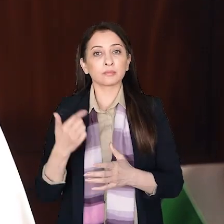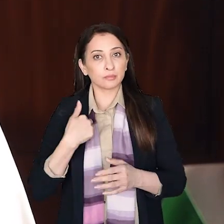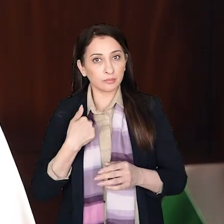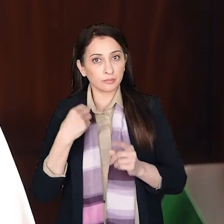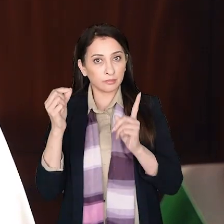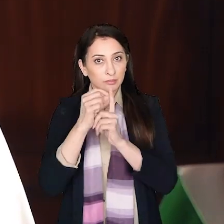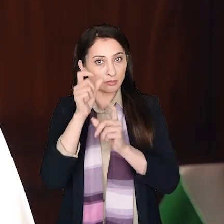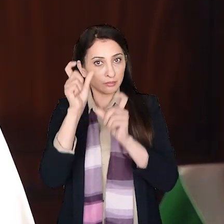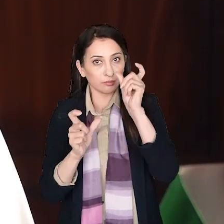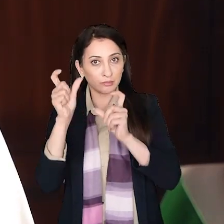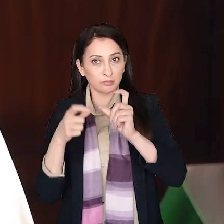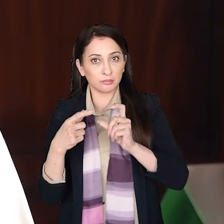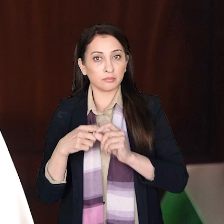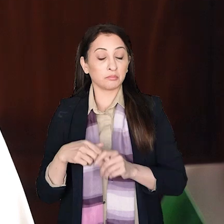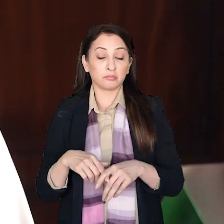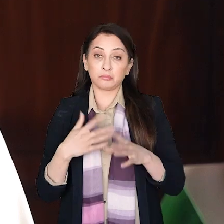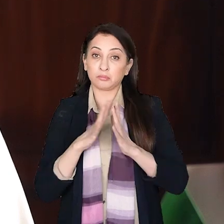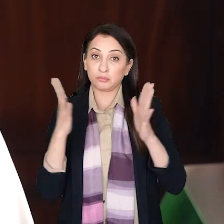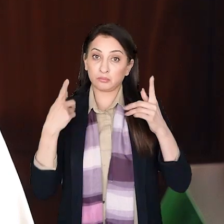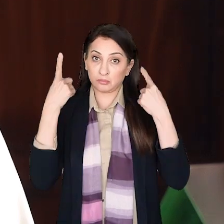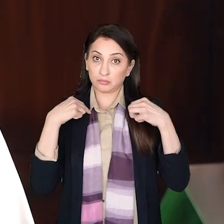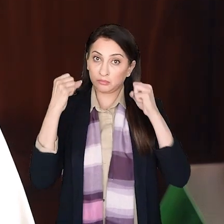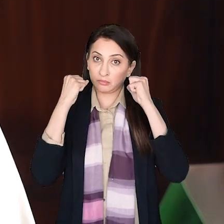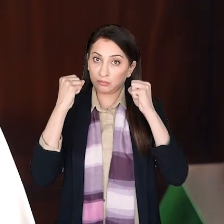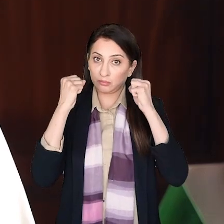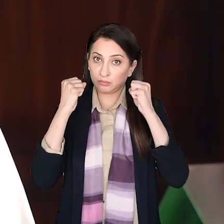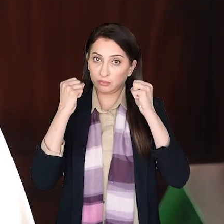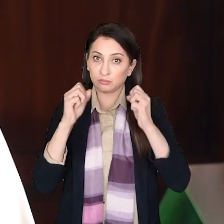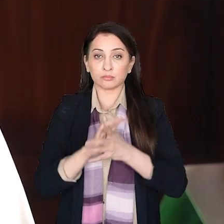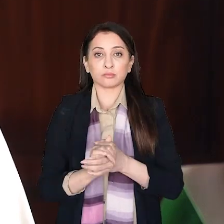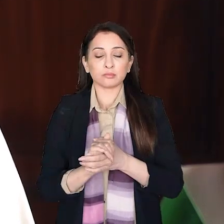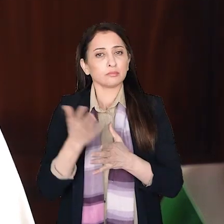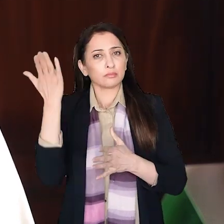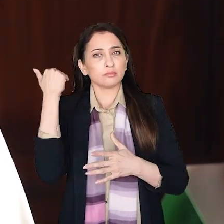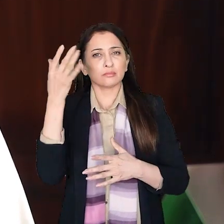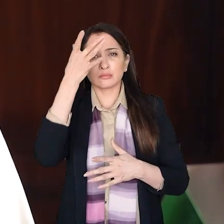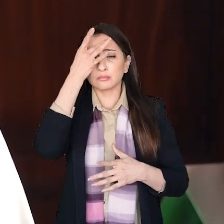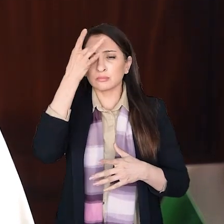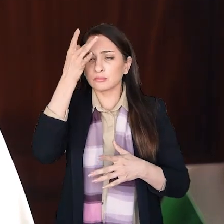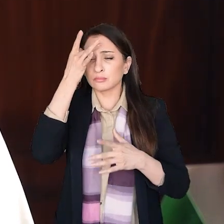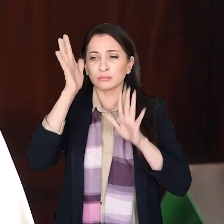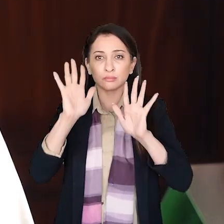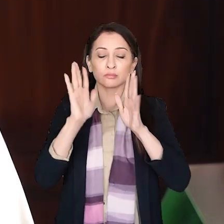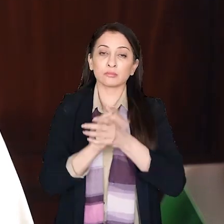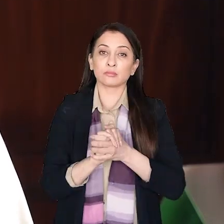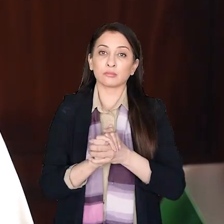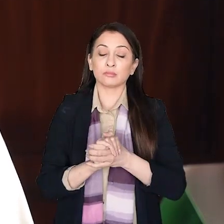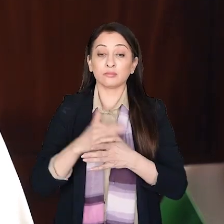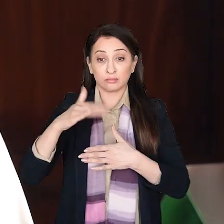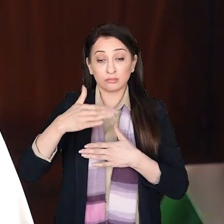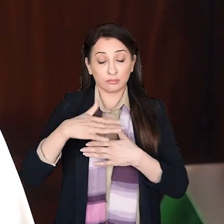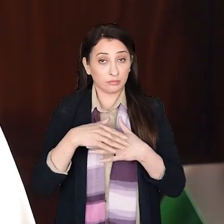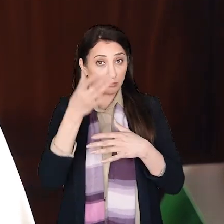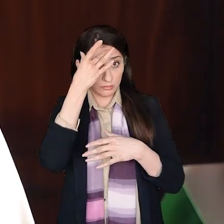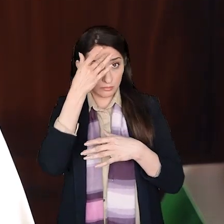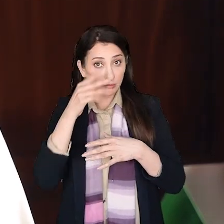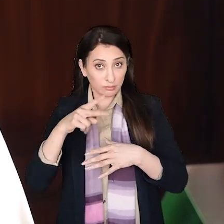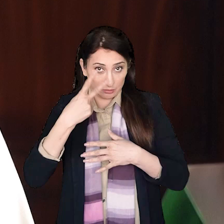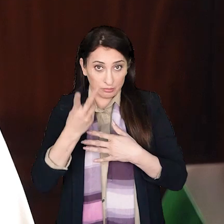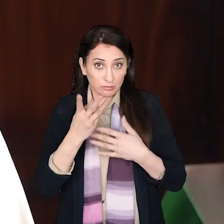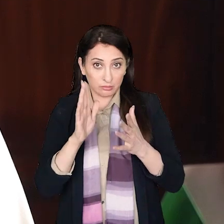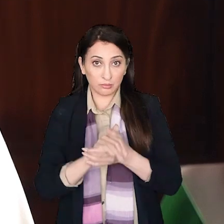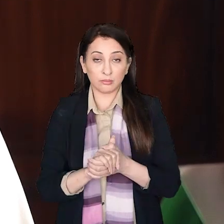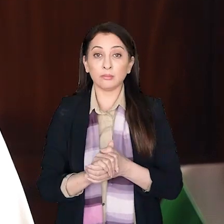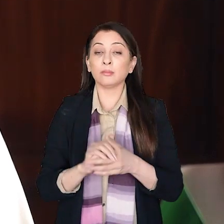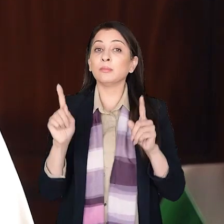We as Pakistanis are very resilient people. We have seen tough times and we're going to see tougher times. But